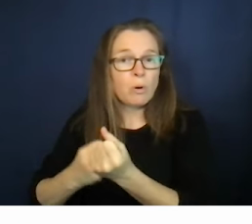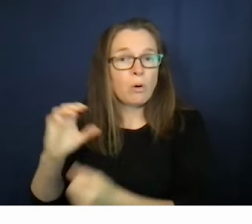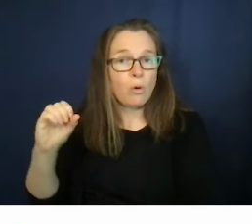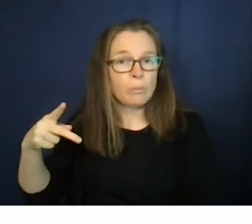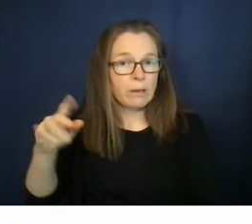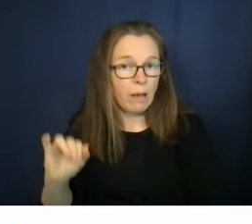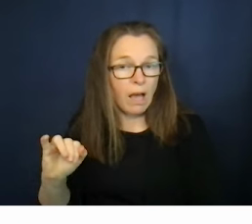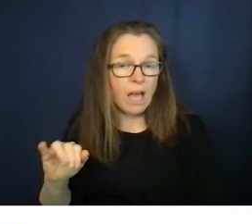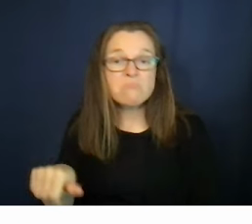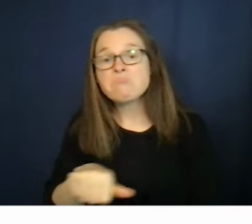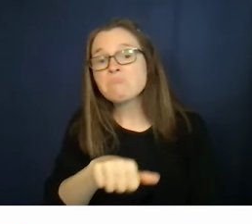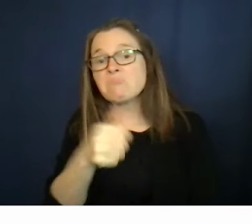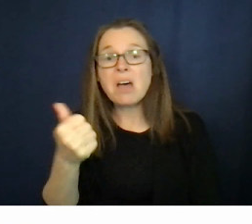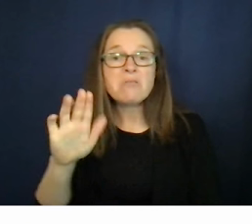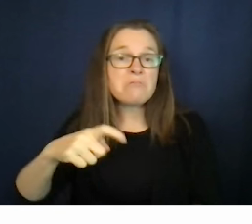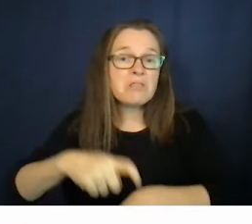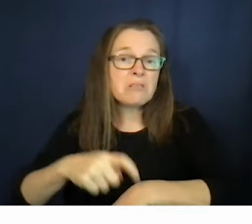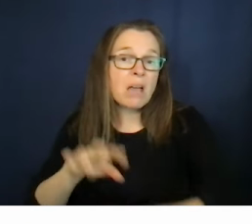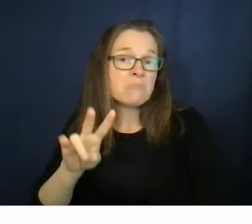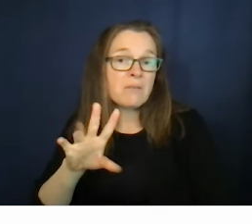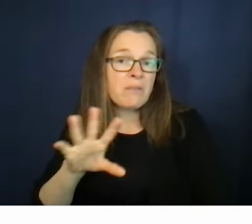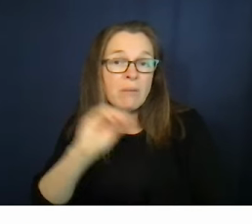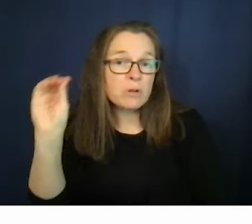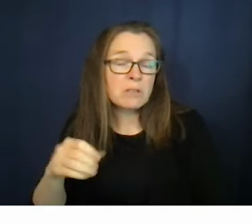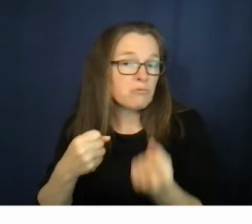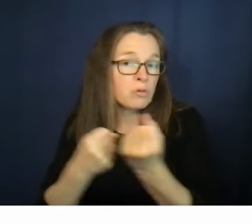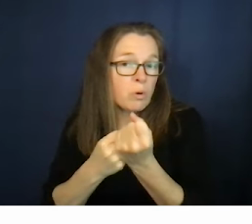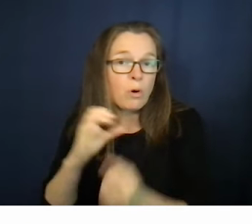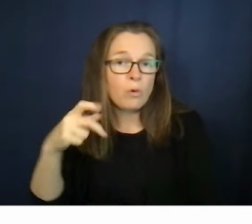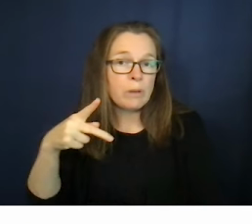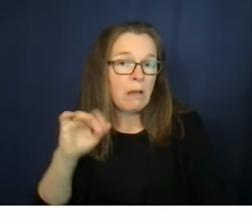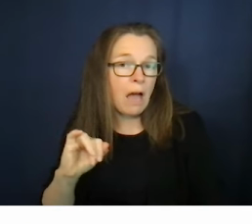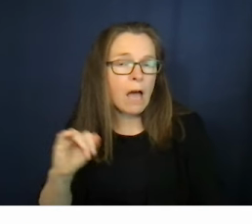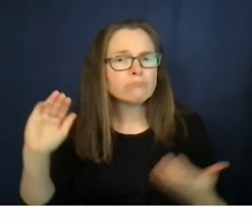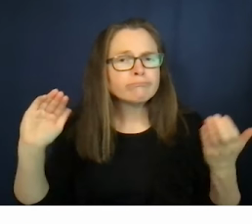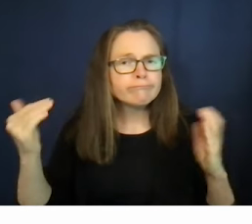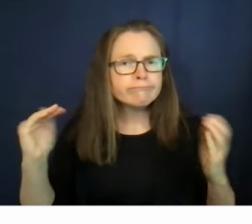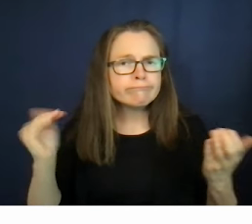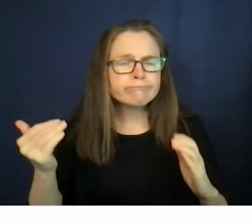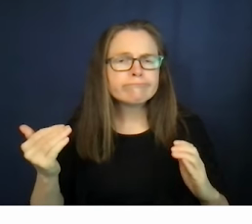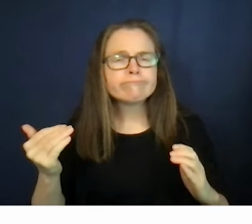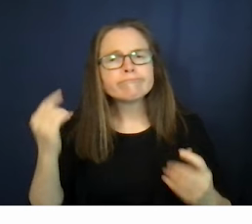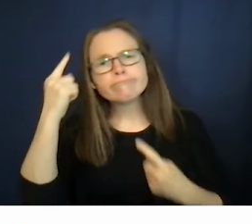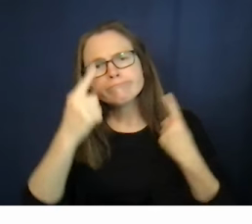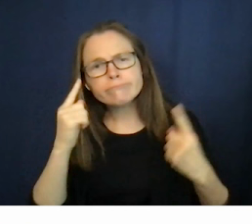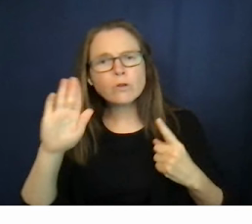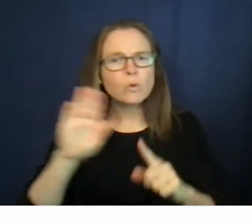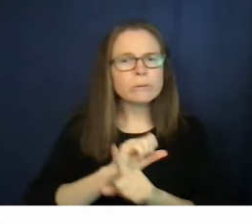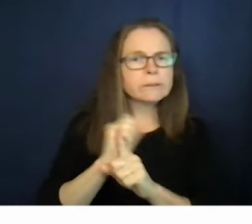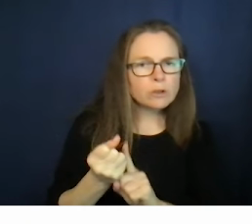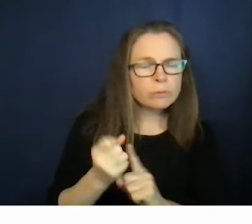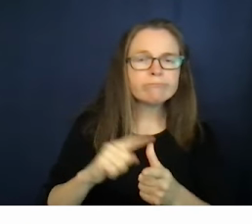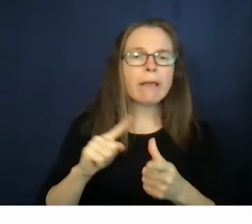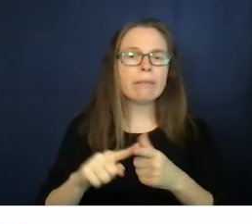OPI. Others may spend 75% of their time. Consider both of these scenarios and propose